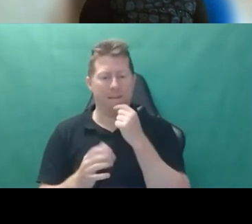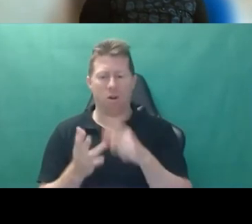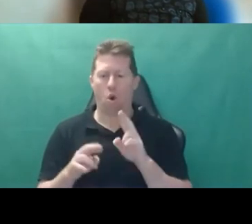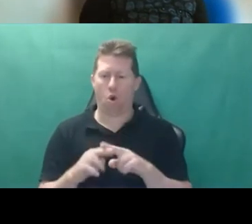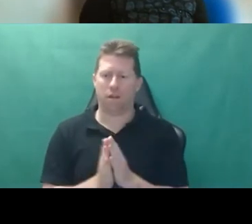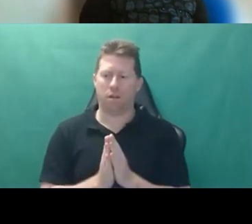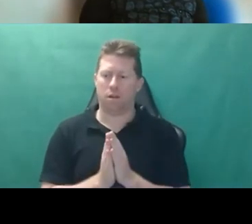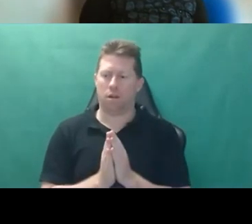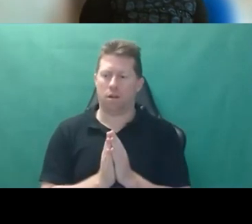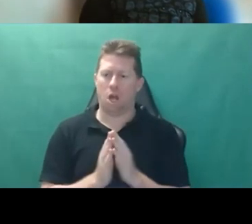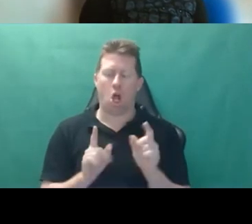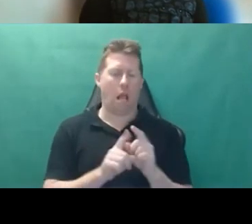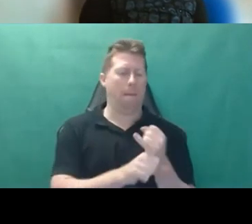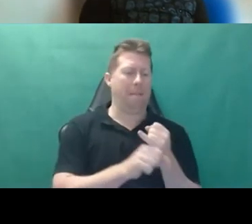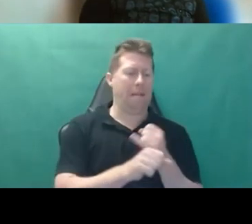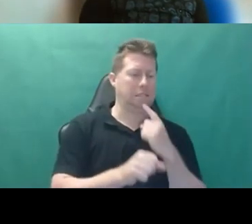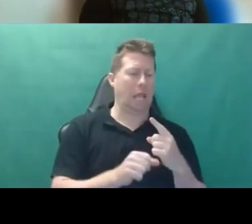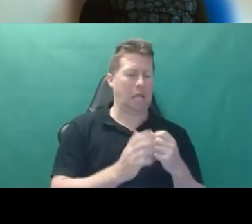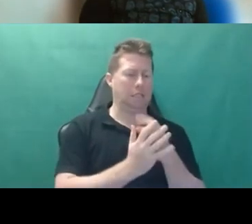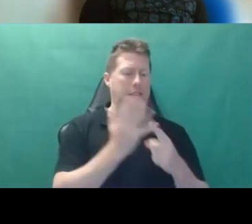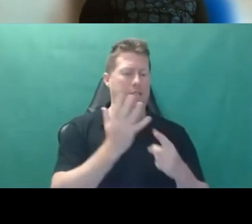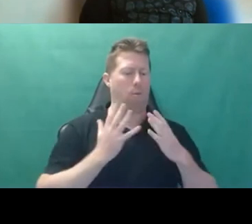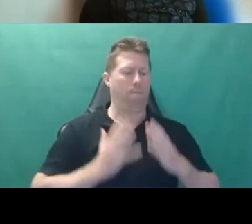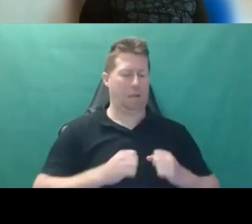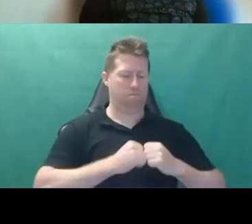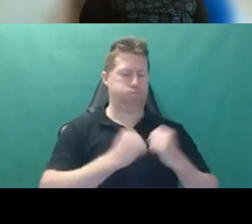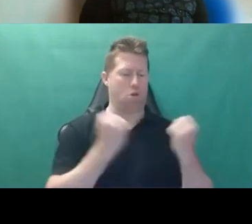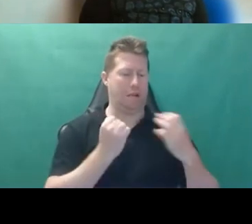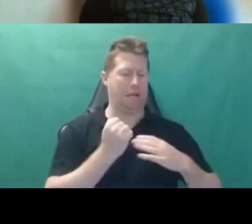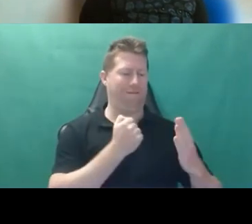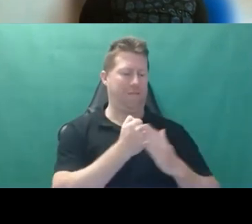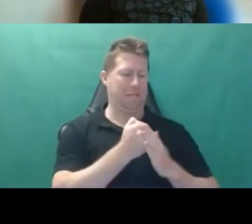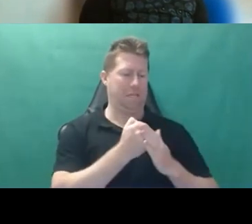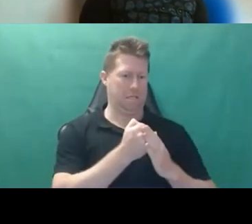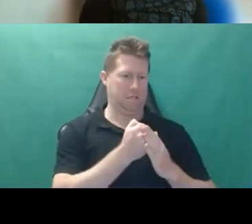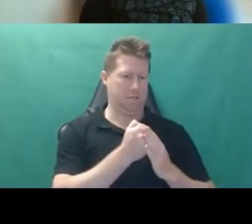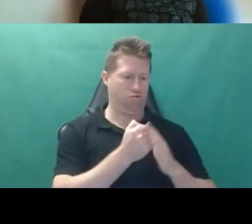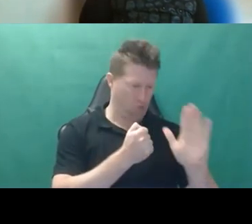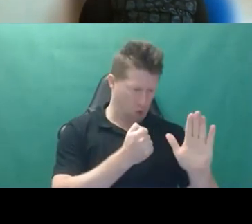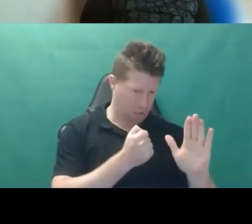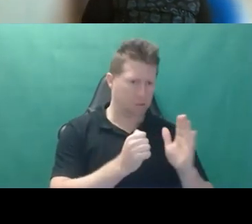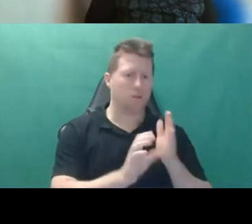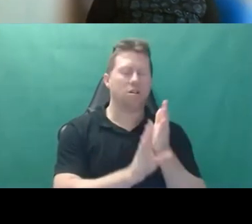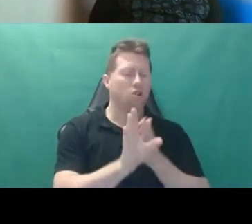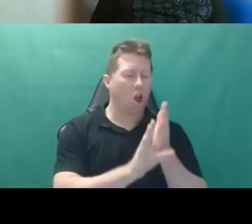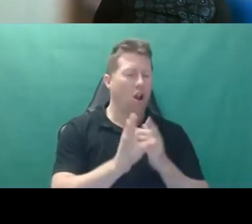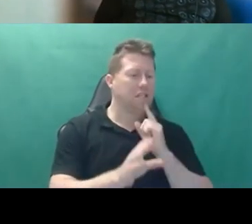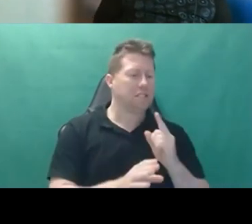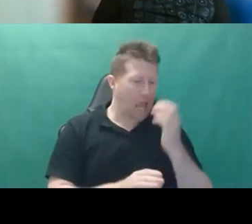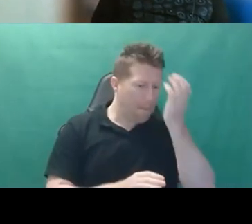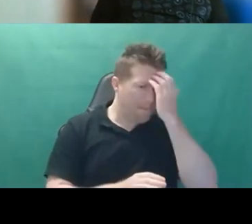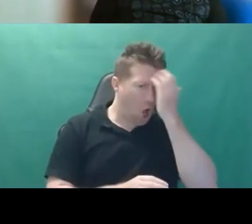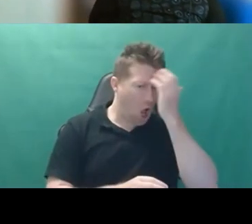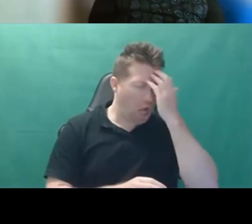medicine might say that the disabled body is a broken body that needs to be fixed. Um, how psychology might say that a disabled